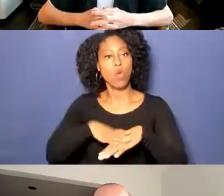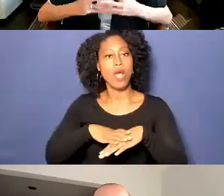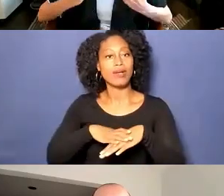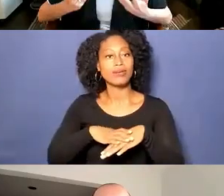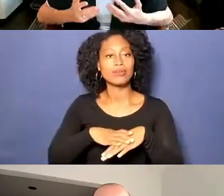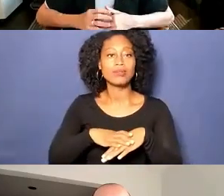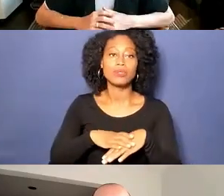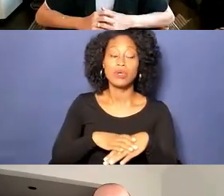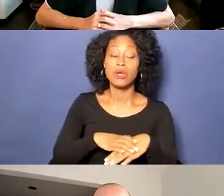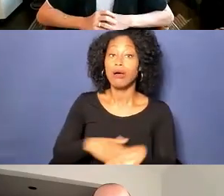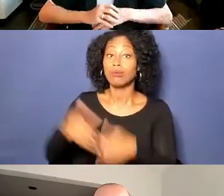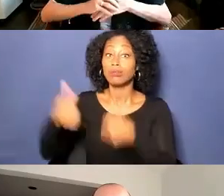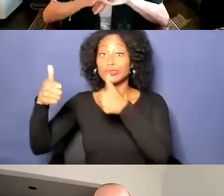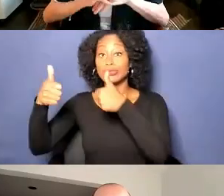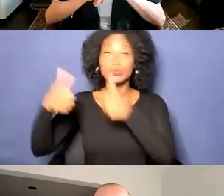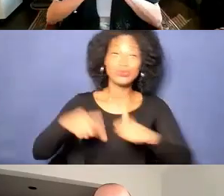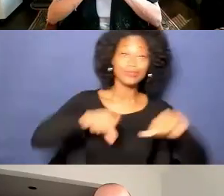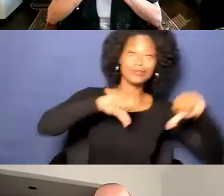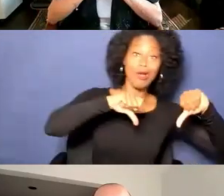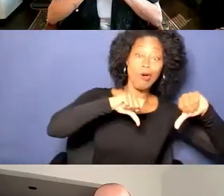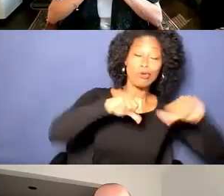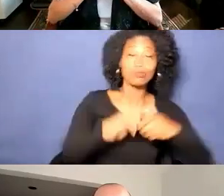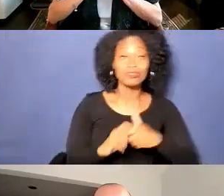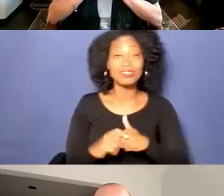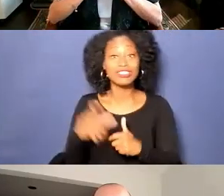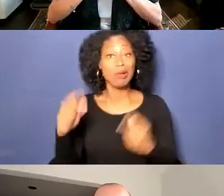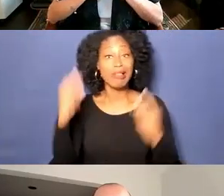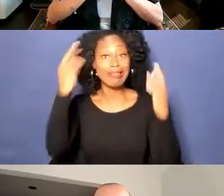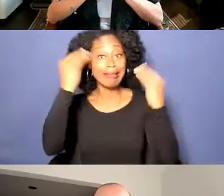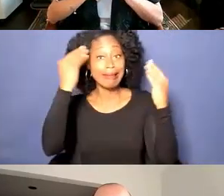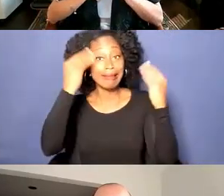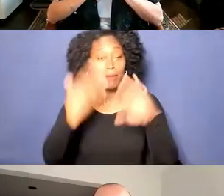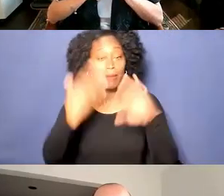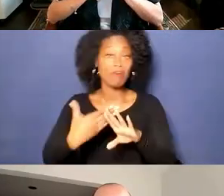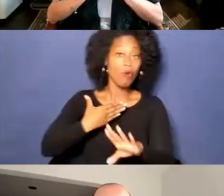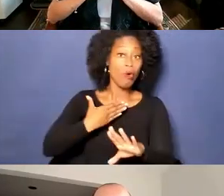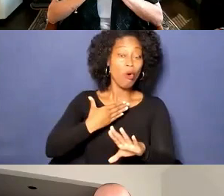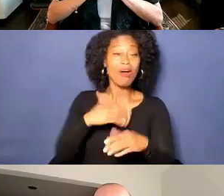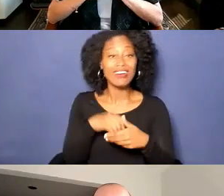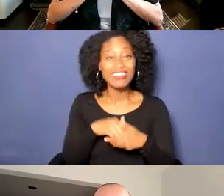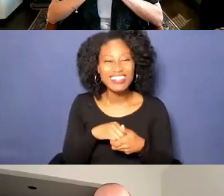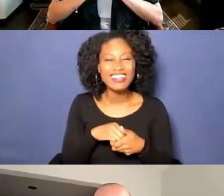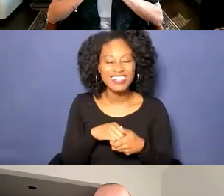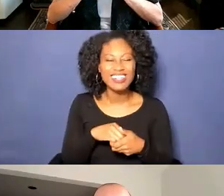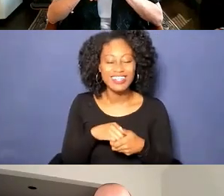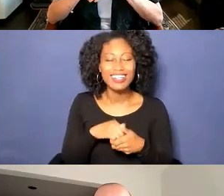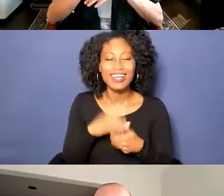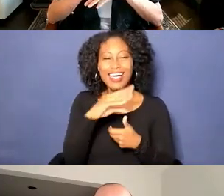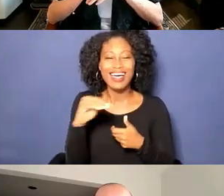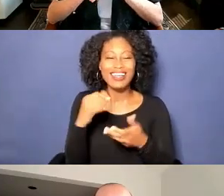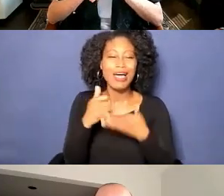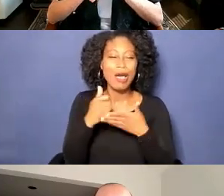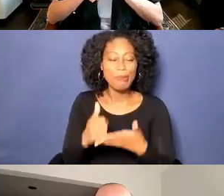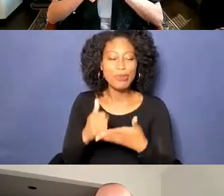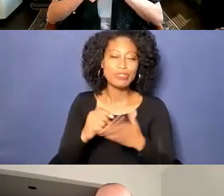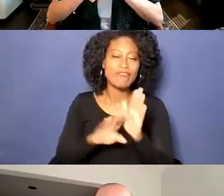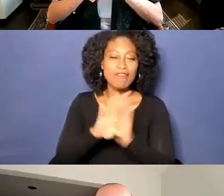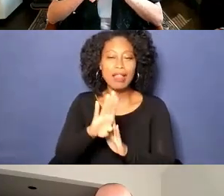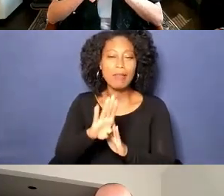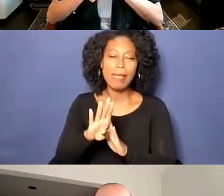kind of do's, don'ts, things you should be thinking about in the event of a competitive proposal. We